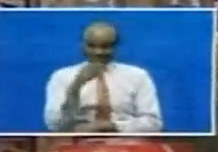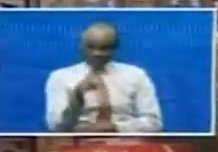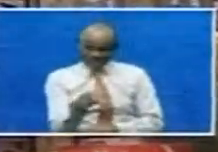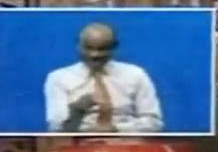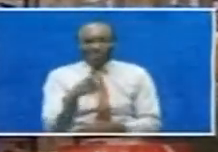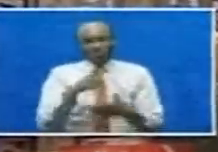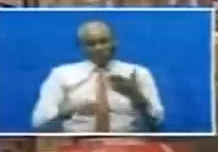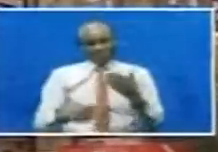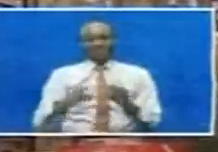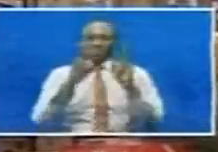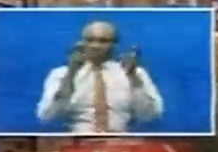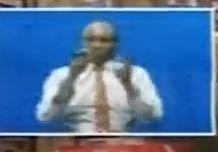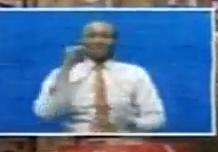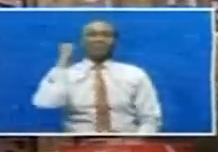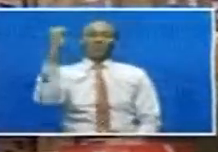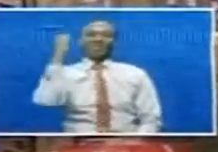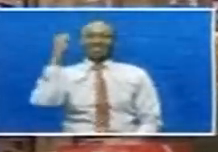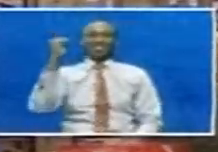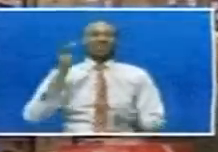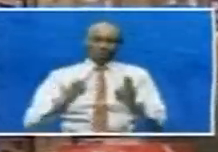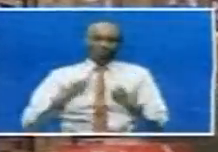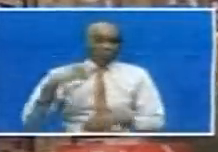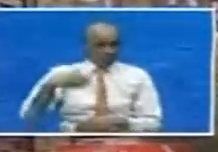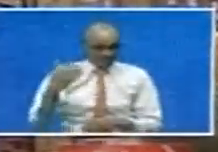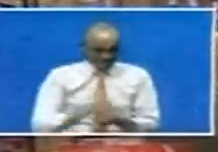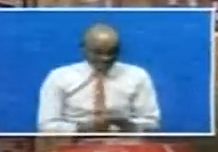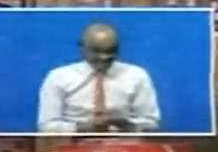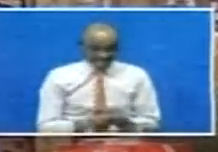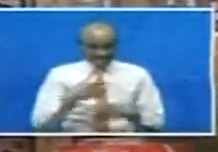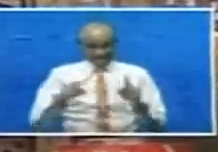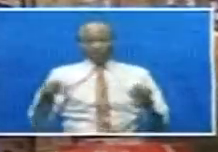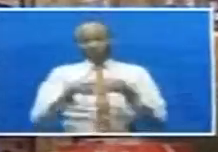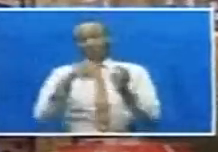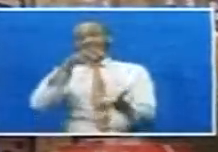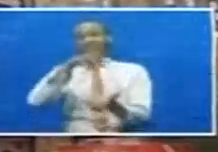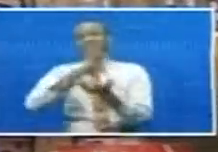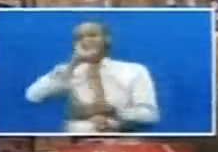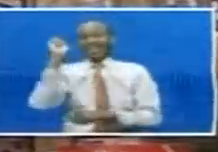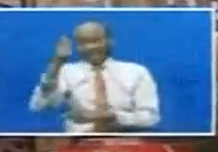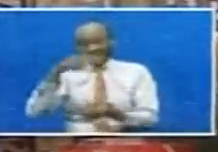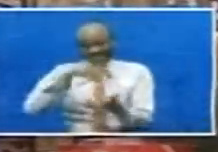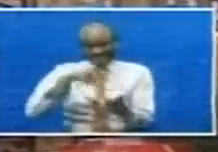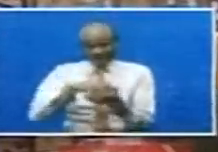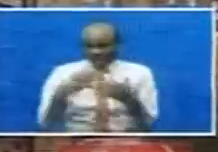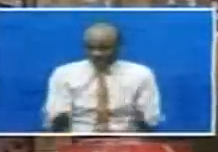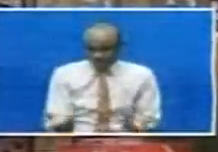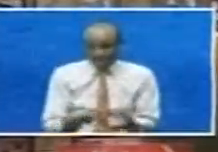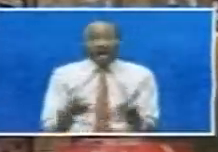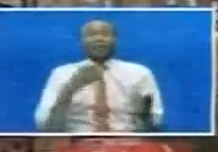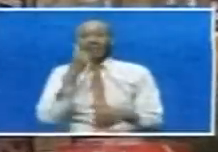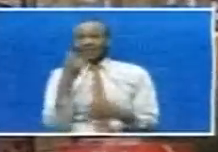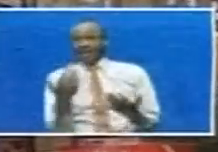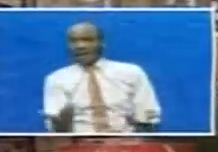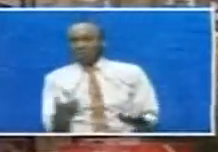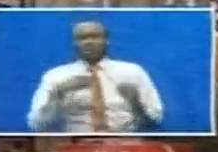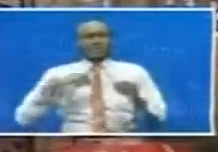all about politics as usual. Better yet, state of the nation. Better yet, if I was to put a